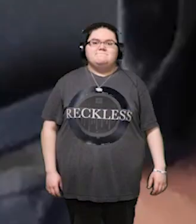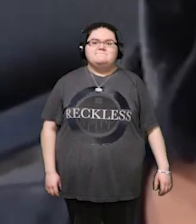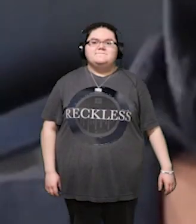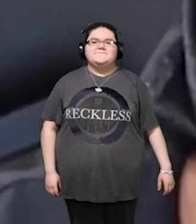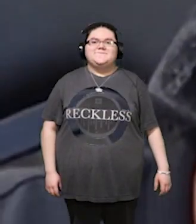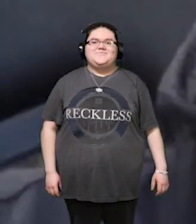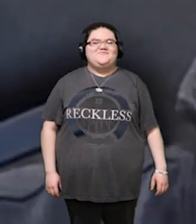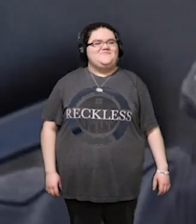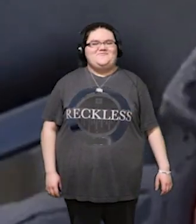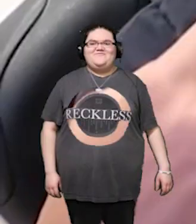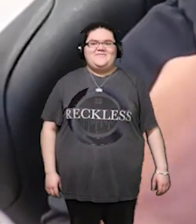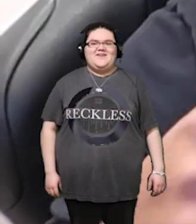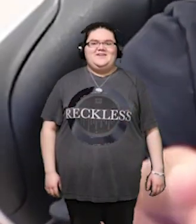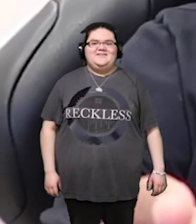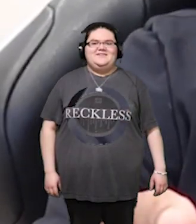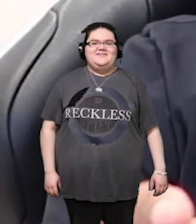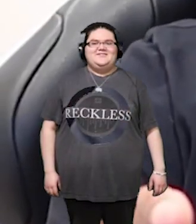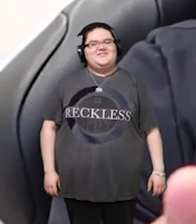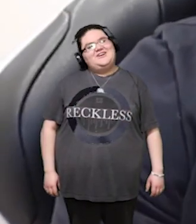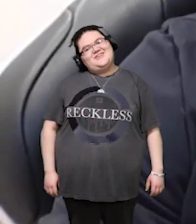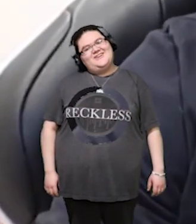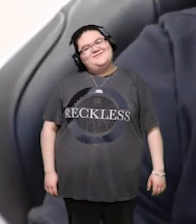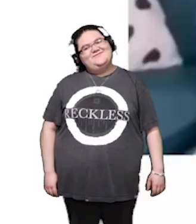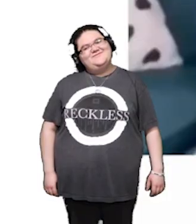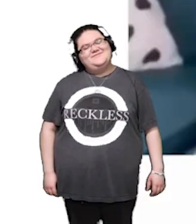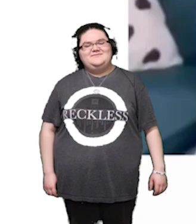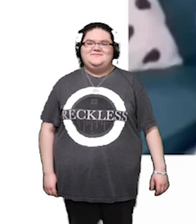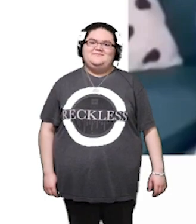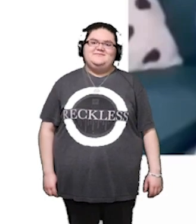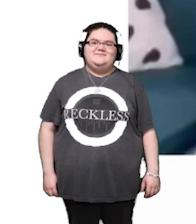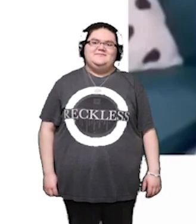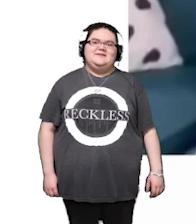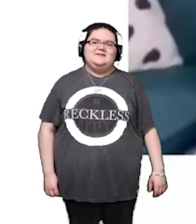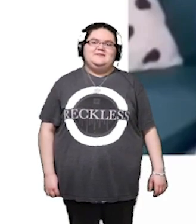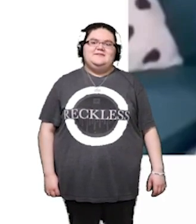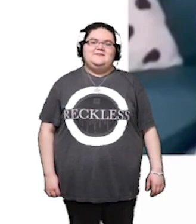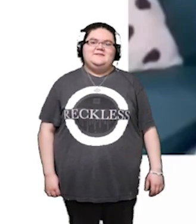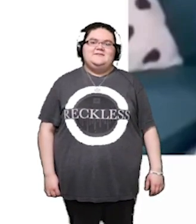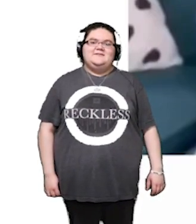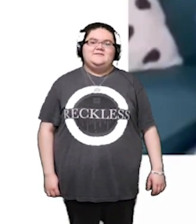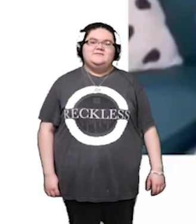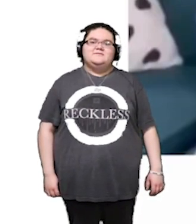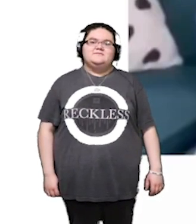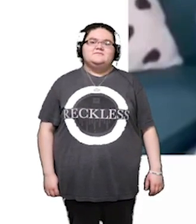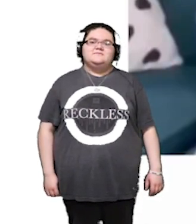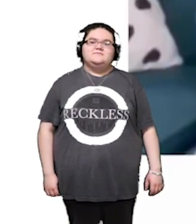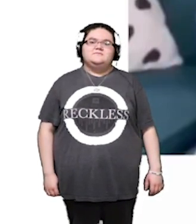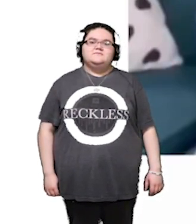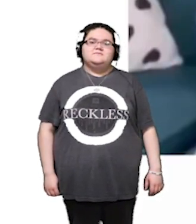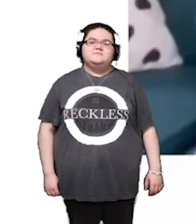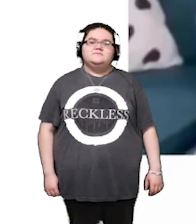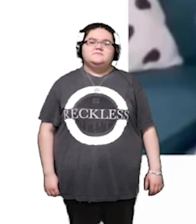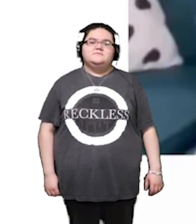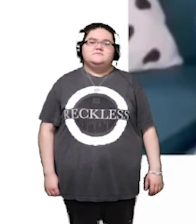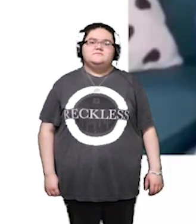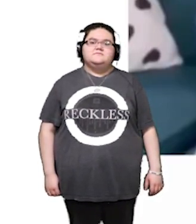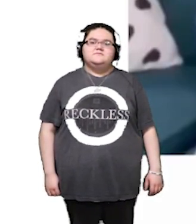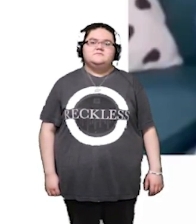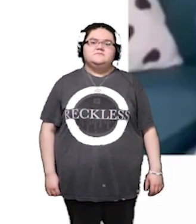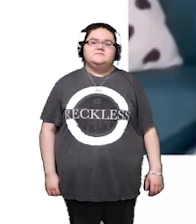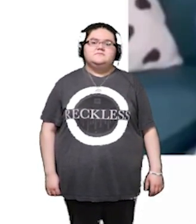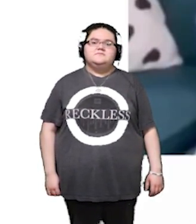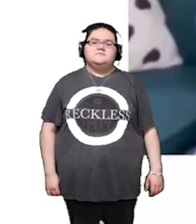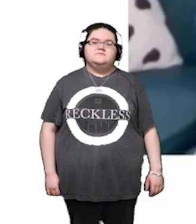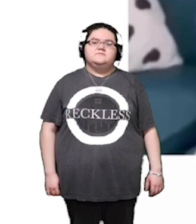Fenwa. That doesn't count as a laugh. JJ? And ultimately I defiled them in every way possible. I've had a